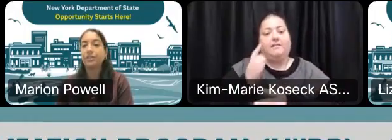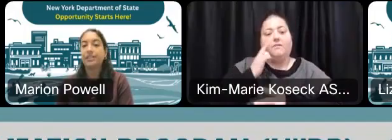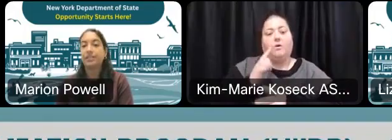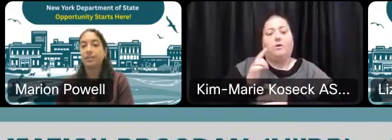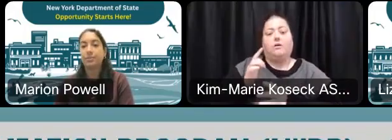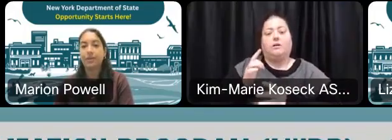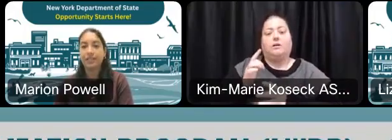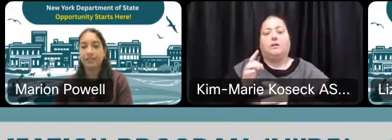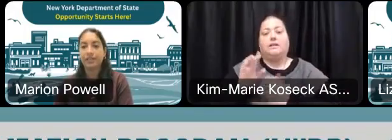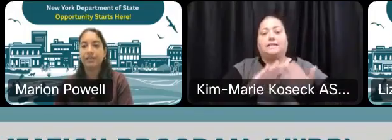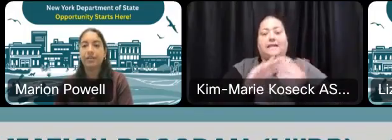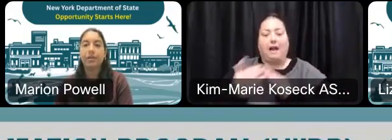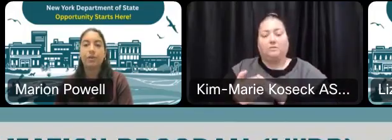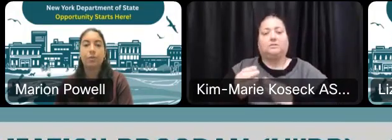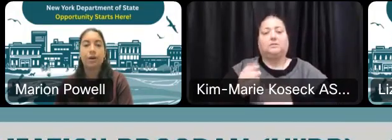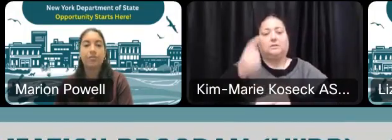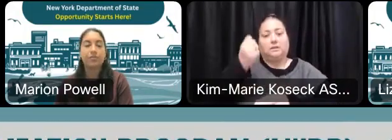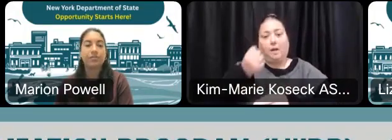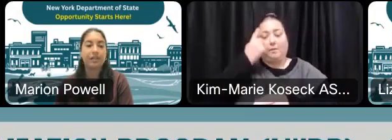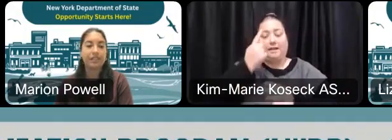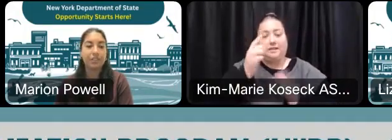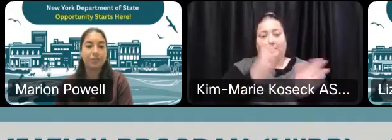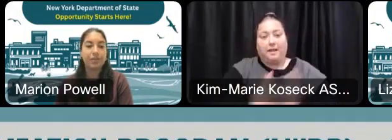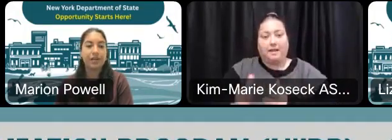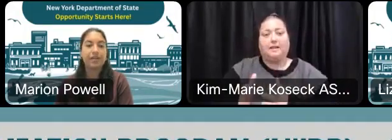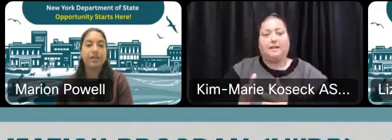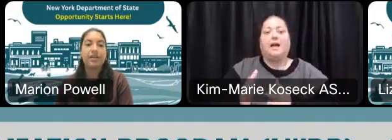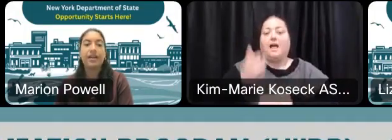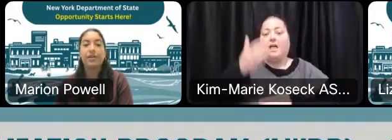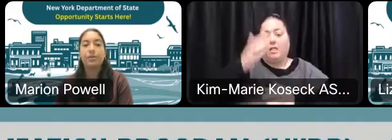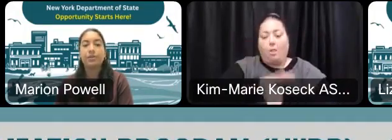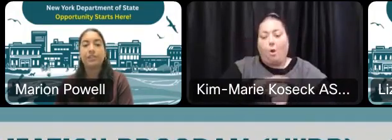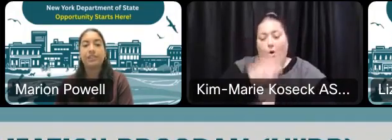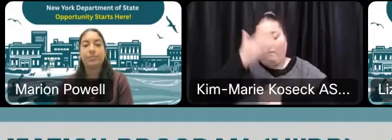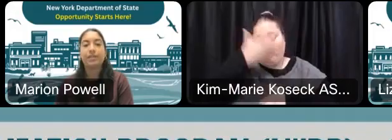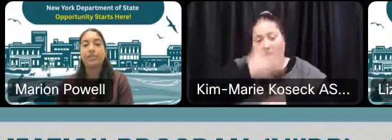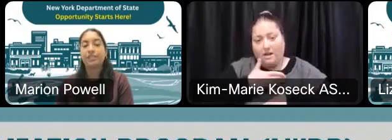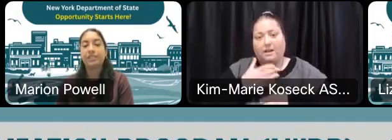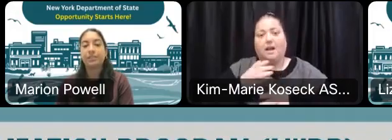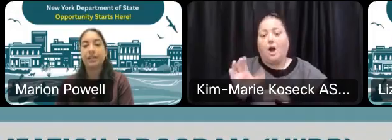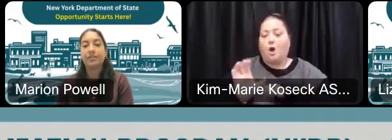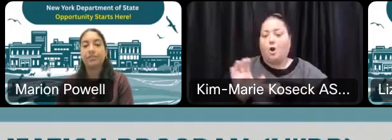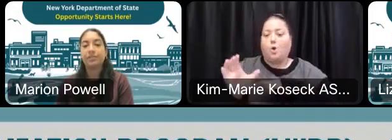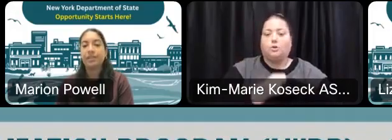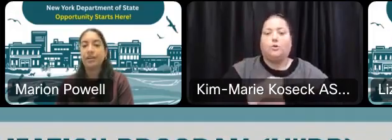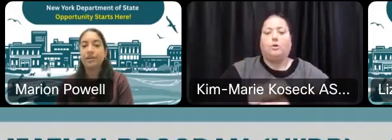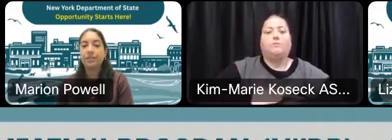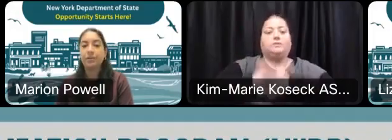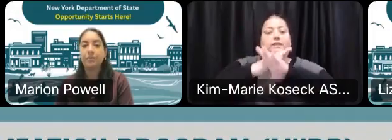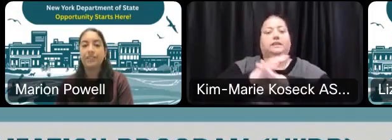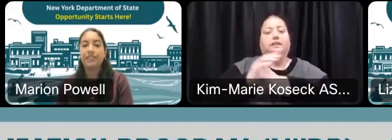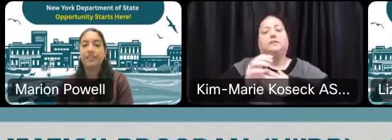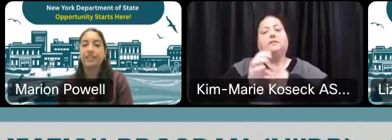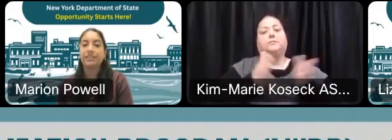efforts, including the town's comprehensive plan, local waterfront revitalization plan, and a coastal assessment and resilience plan. It